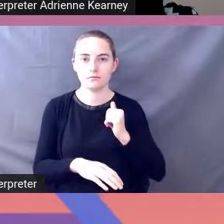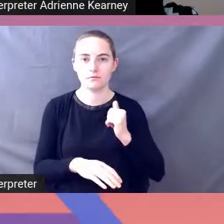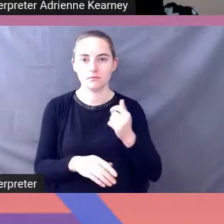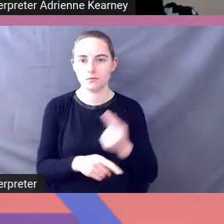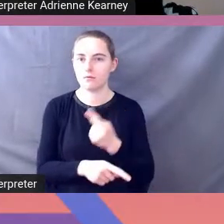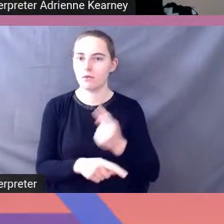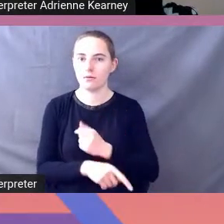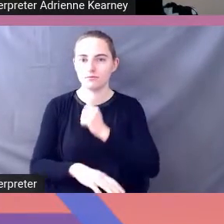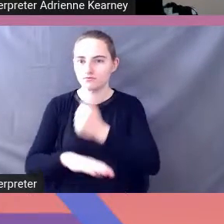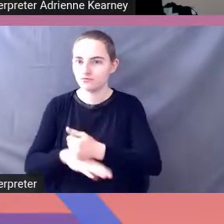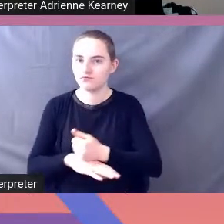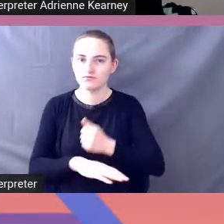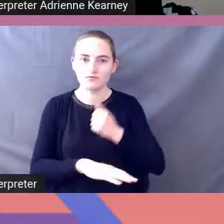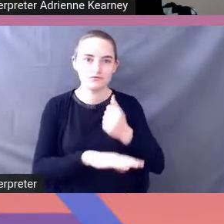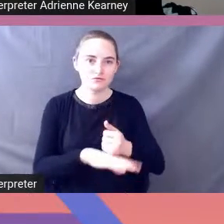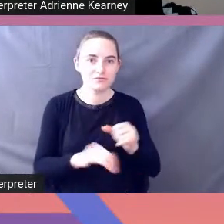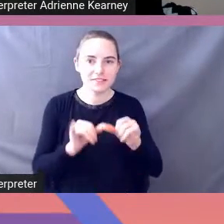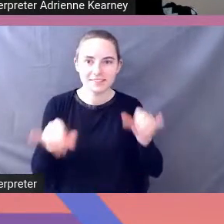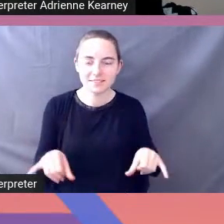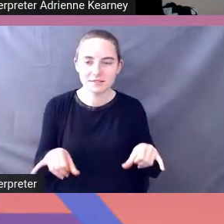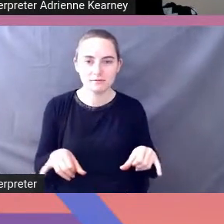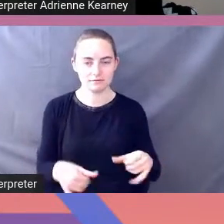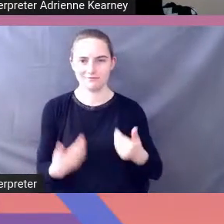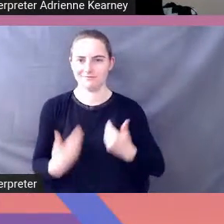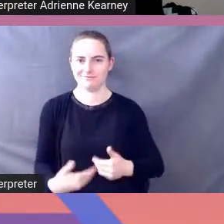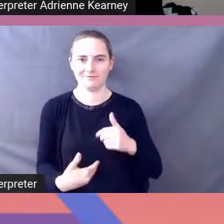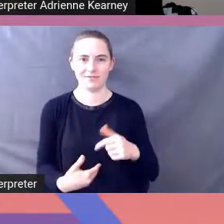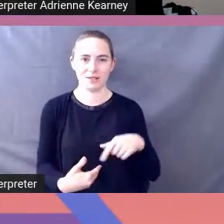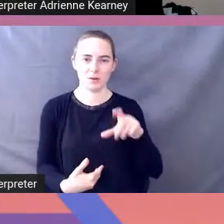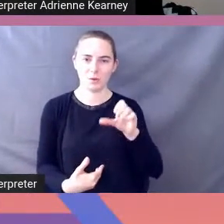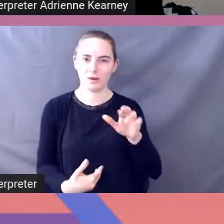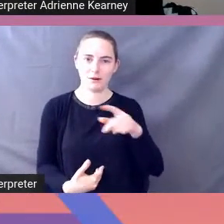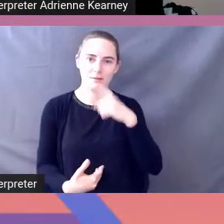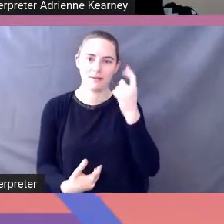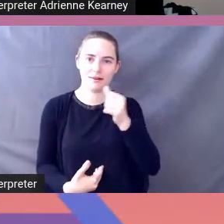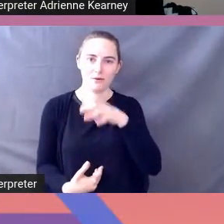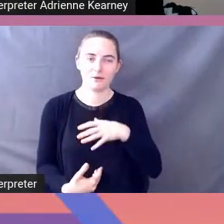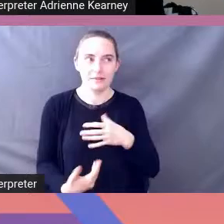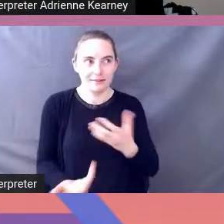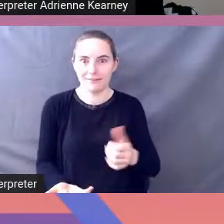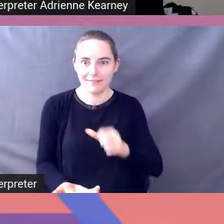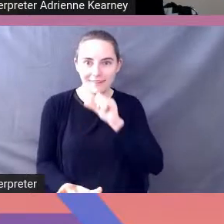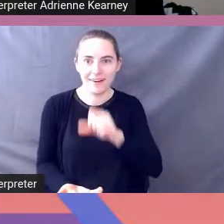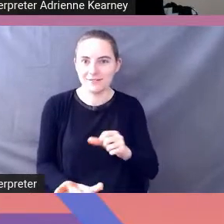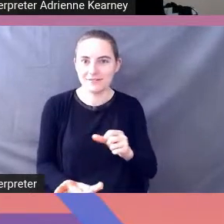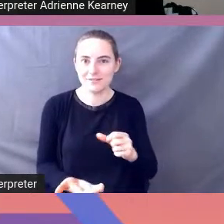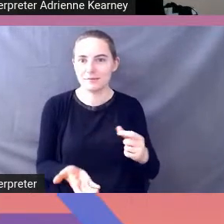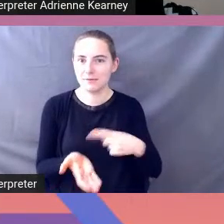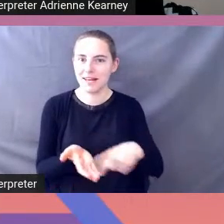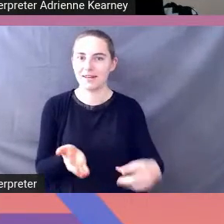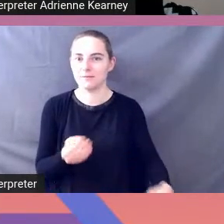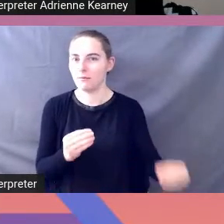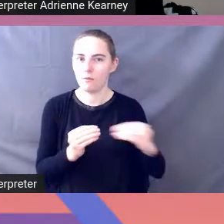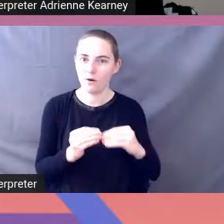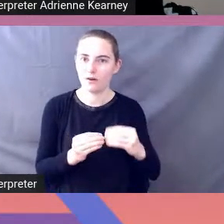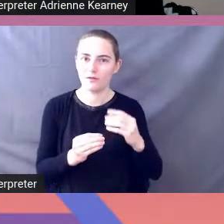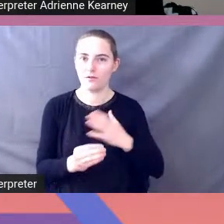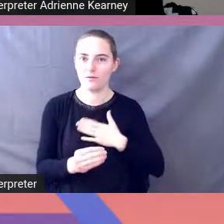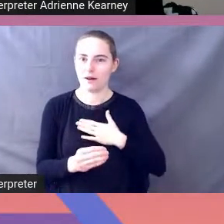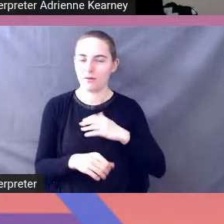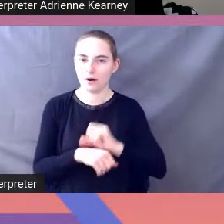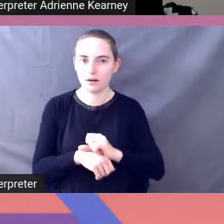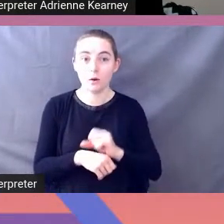woman, yeah, I'd love to get paid more for what I do. Just saying, or even have some care. Maybe give me a